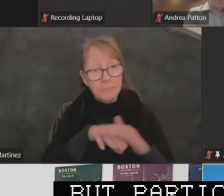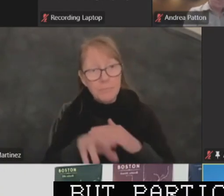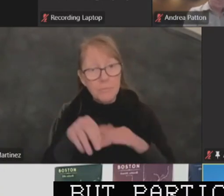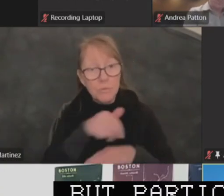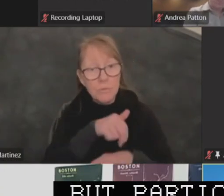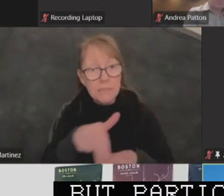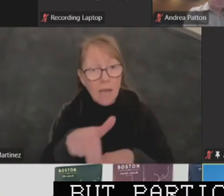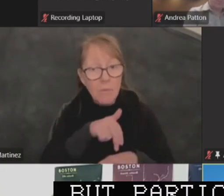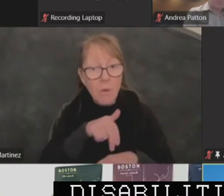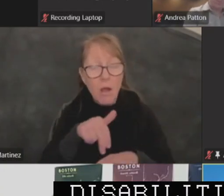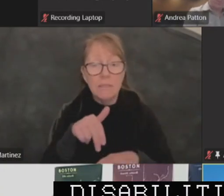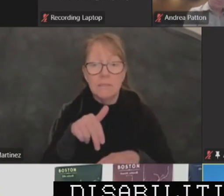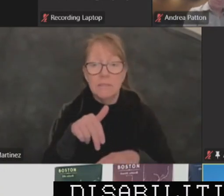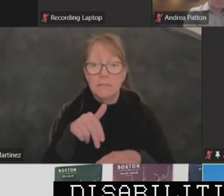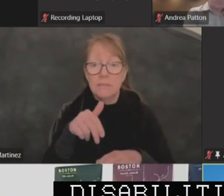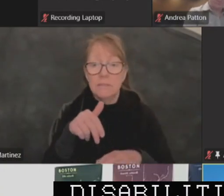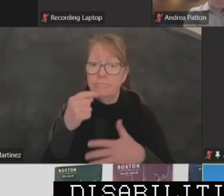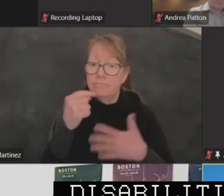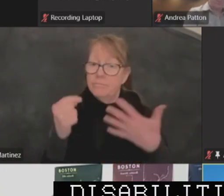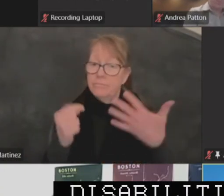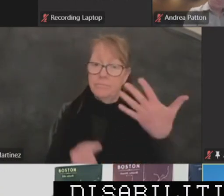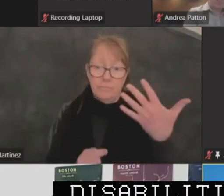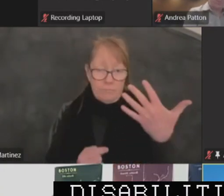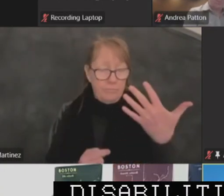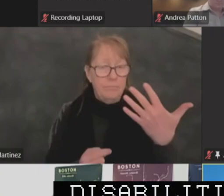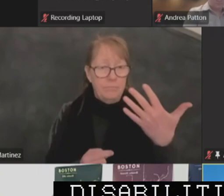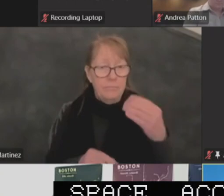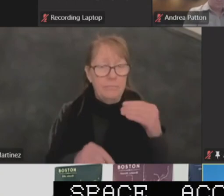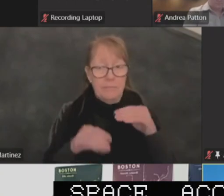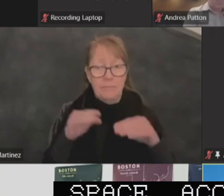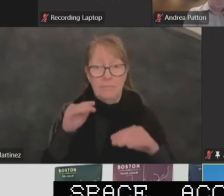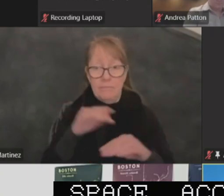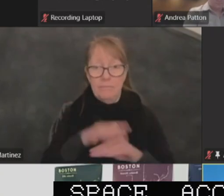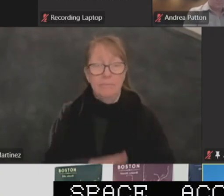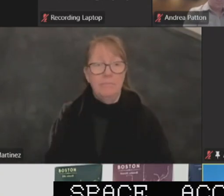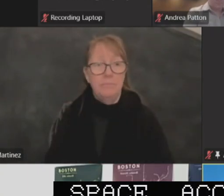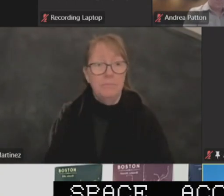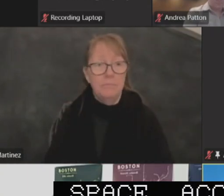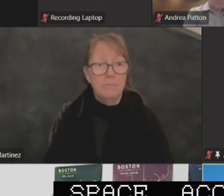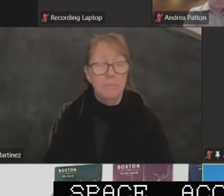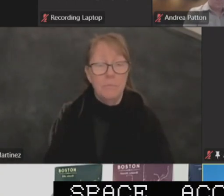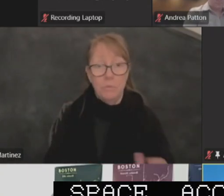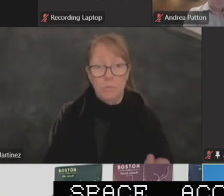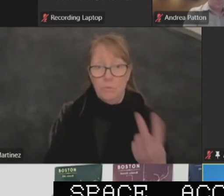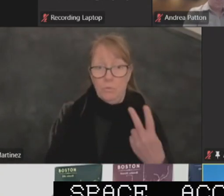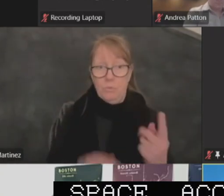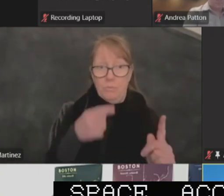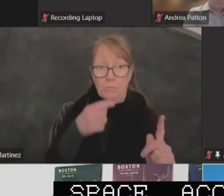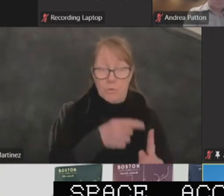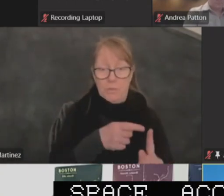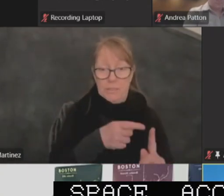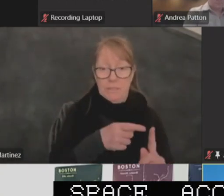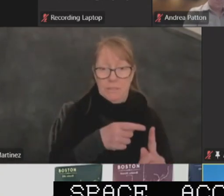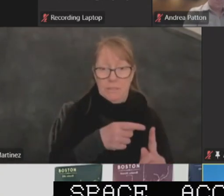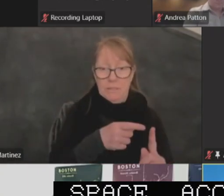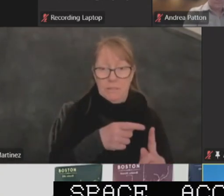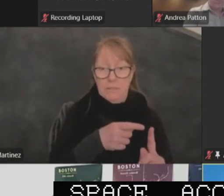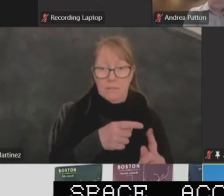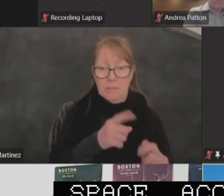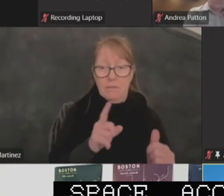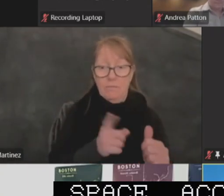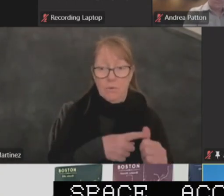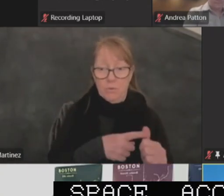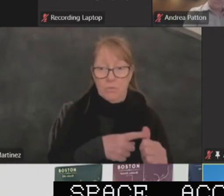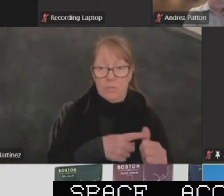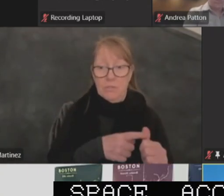and a whole number of factors. So 2 points I want to make specifically. The first is that our staff is involved